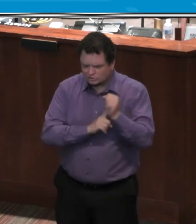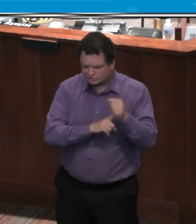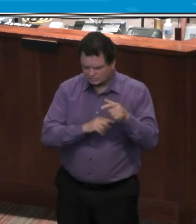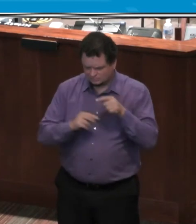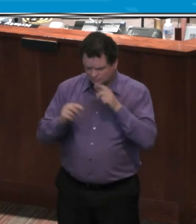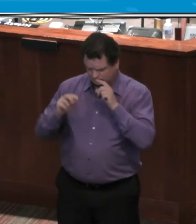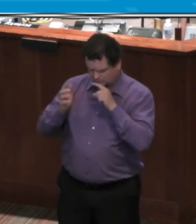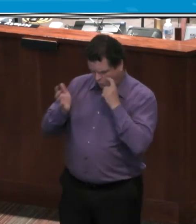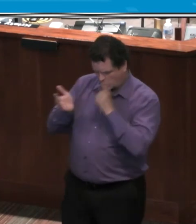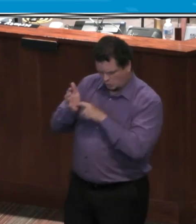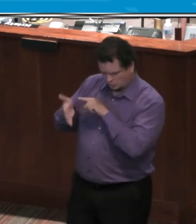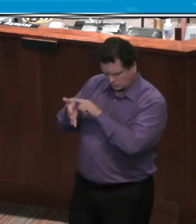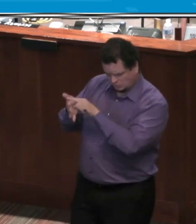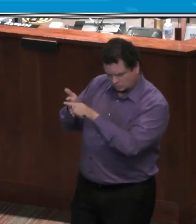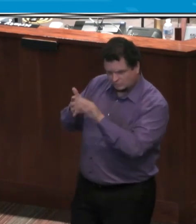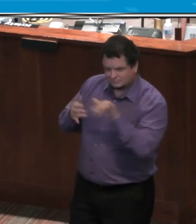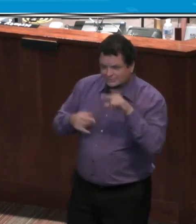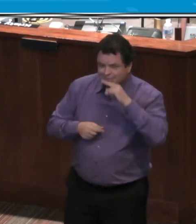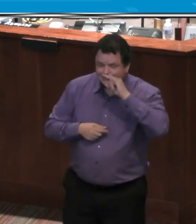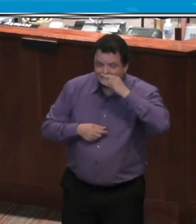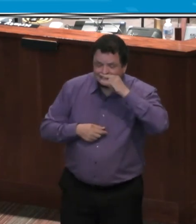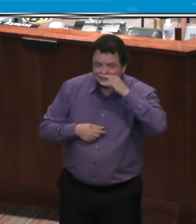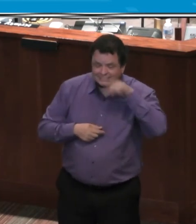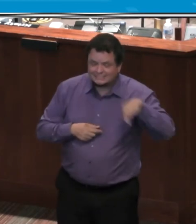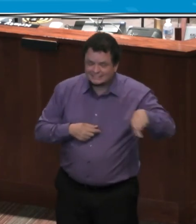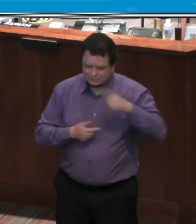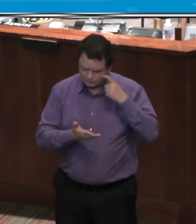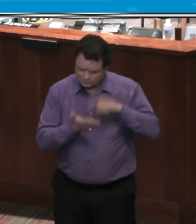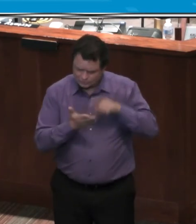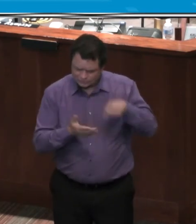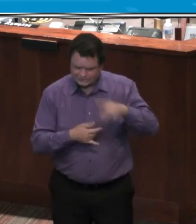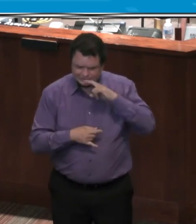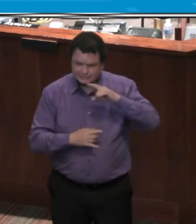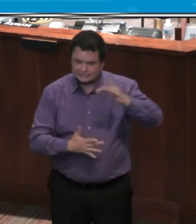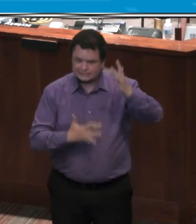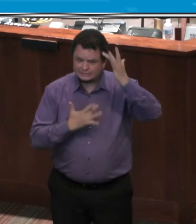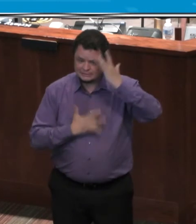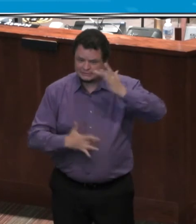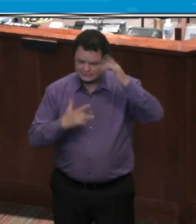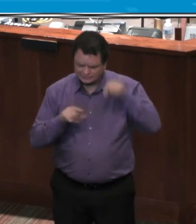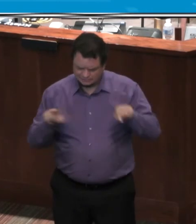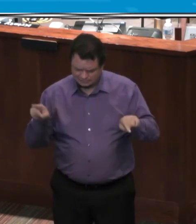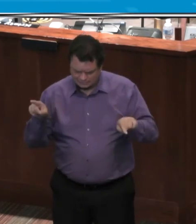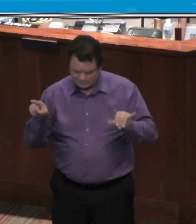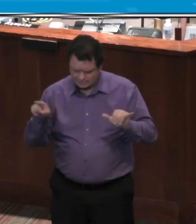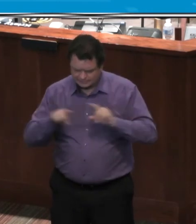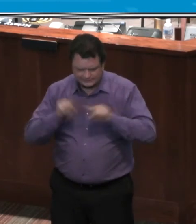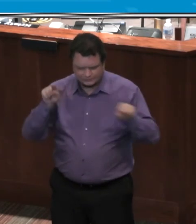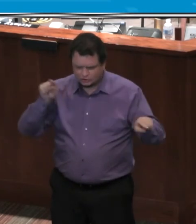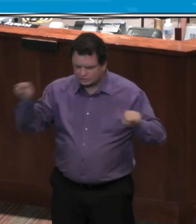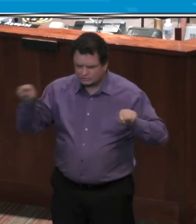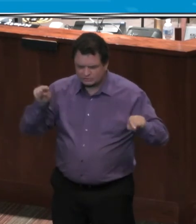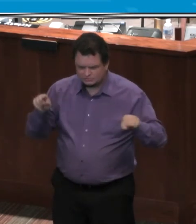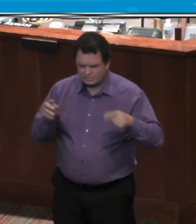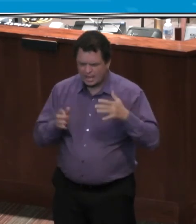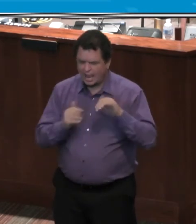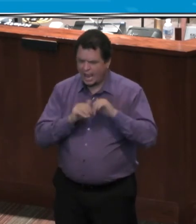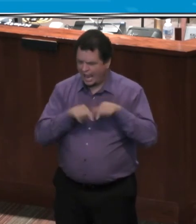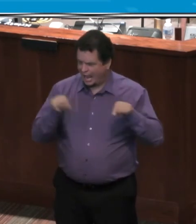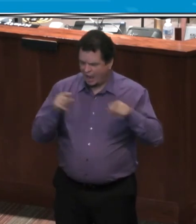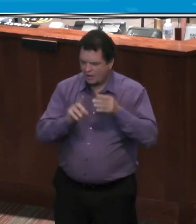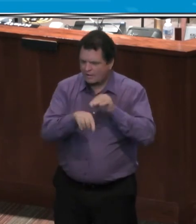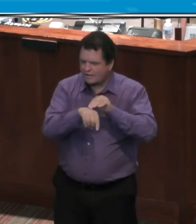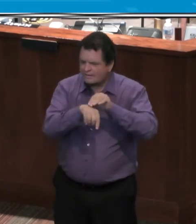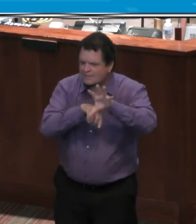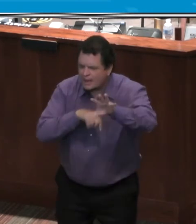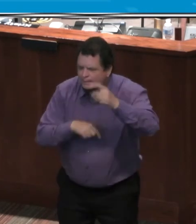neurologic, and then just the impact on our mental and behavioral health. One of the things around the data points, though,